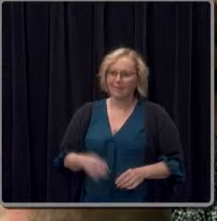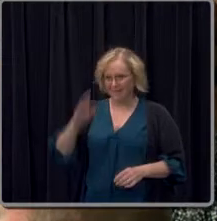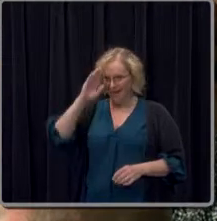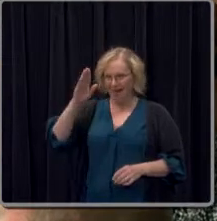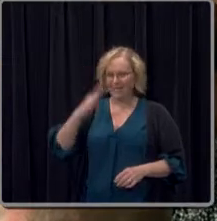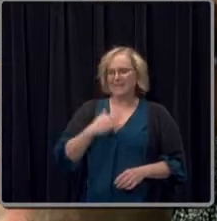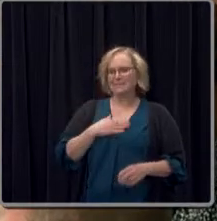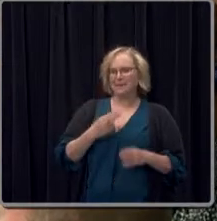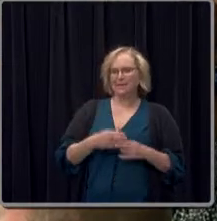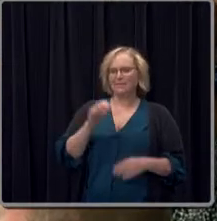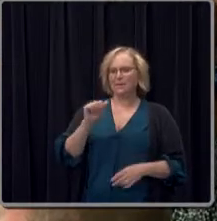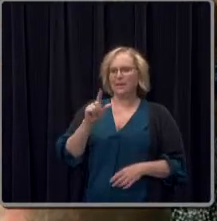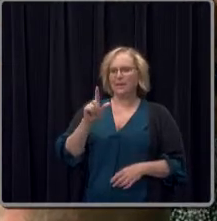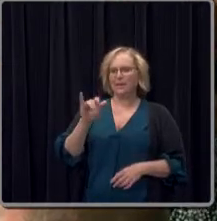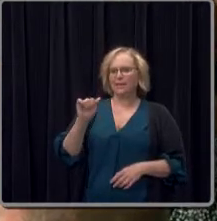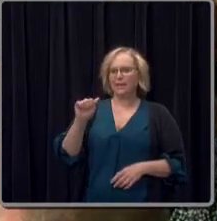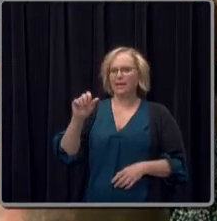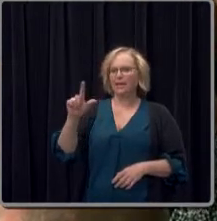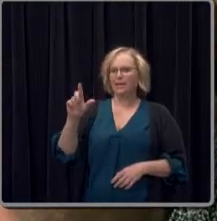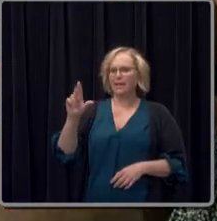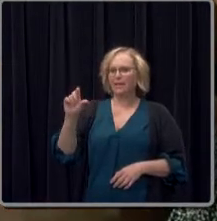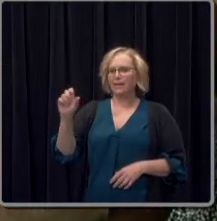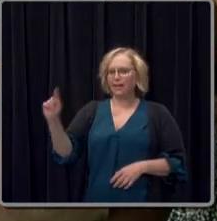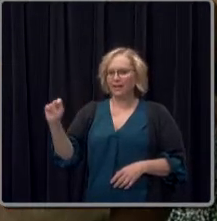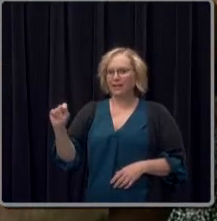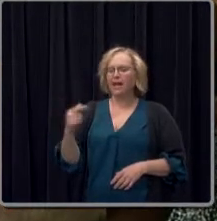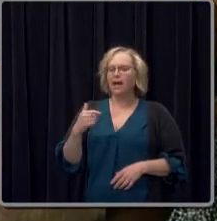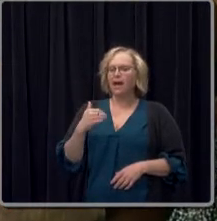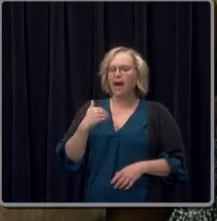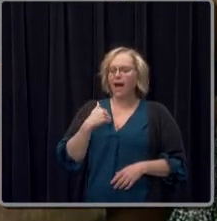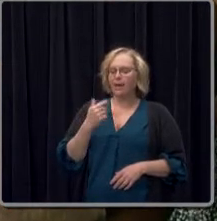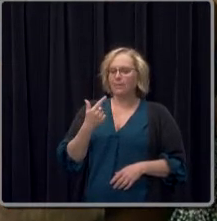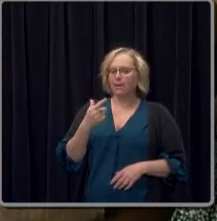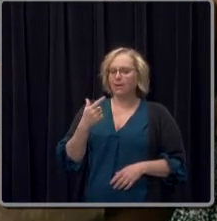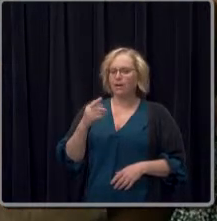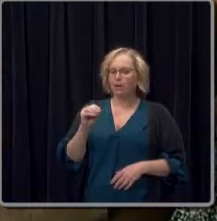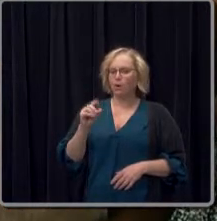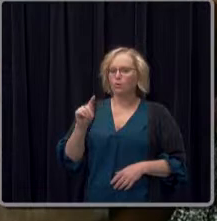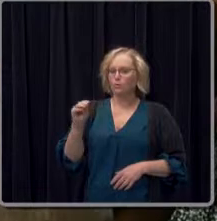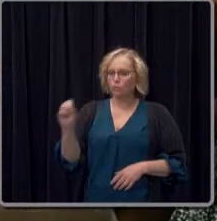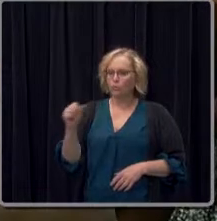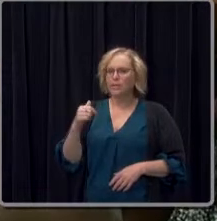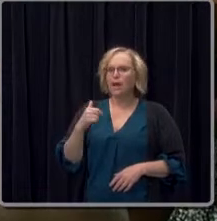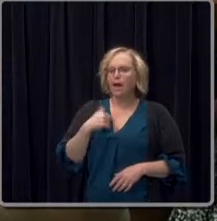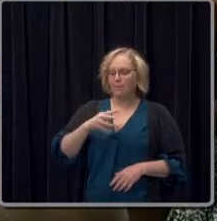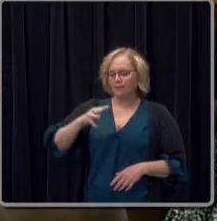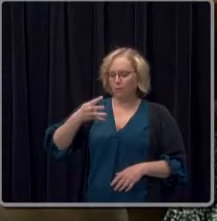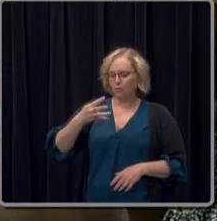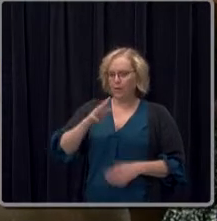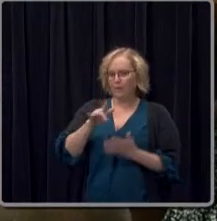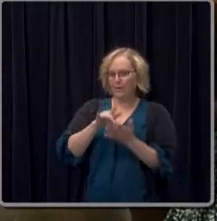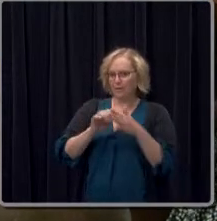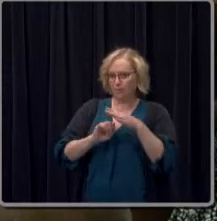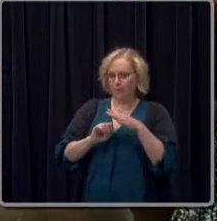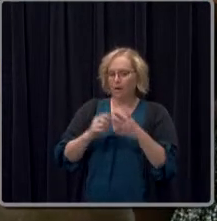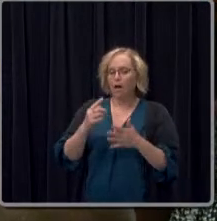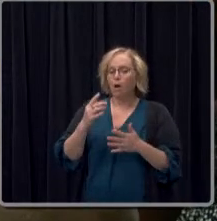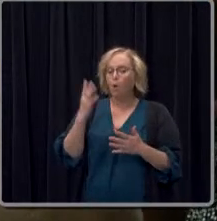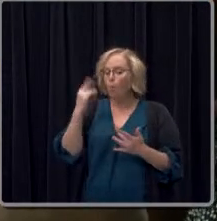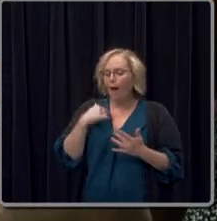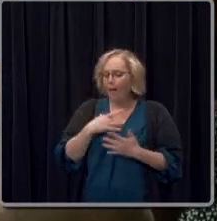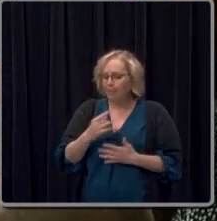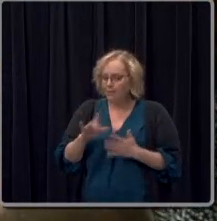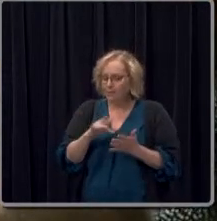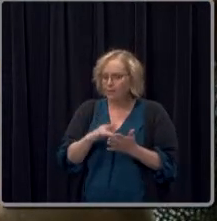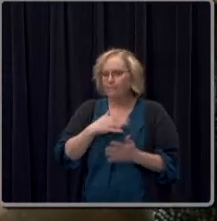Hi, my name is Aaliyah Luggett, and I'm a fourth grade at Central Elementary. What I like about Central is that